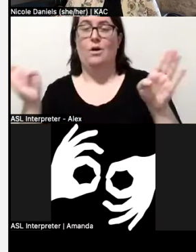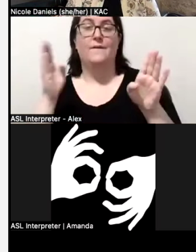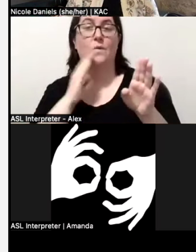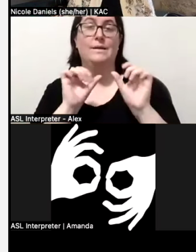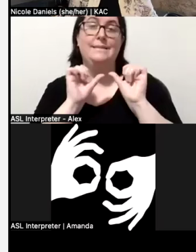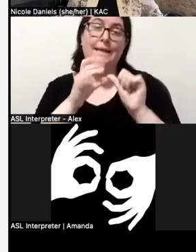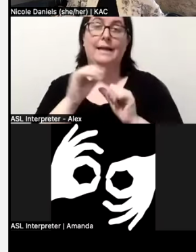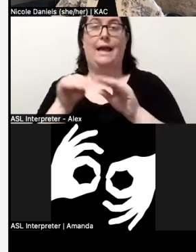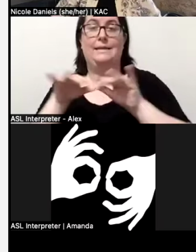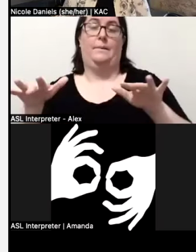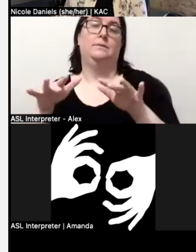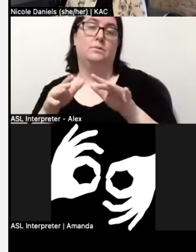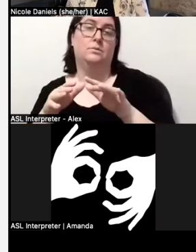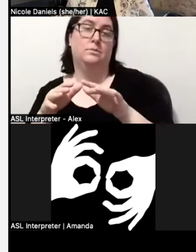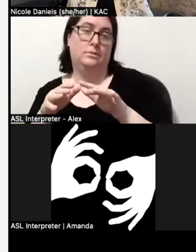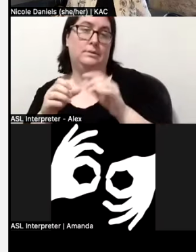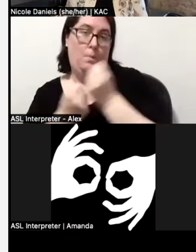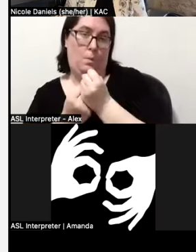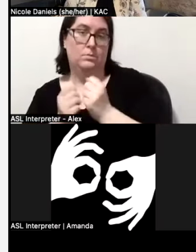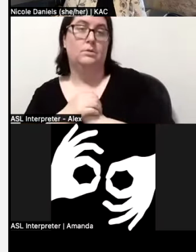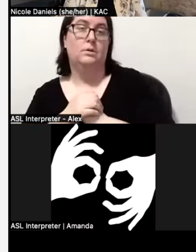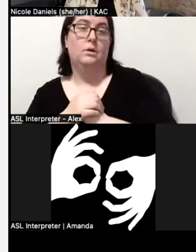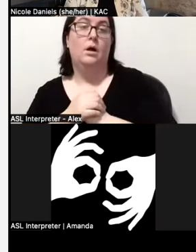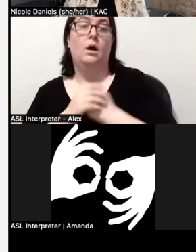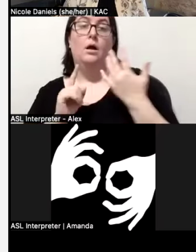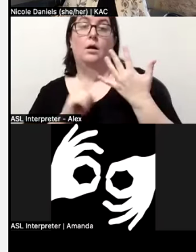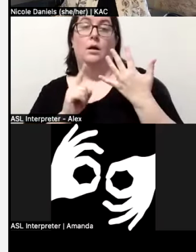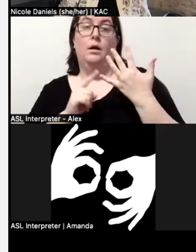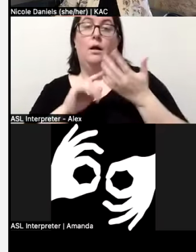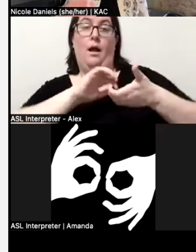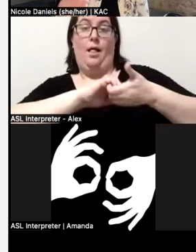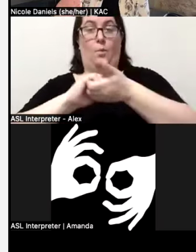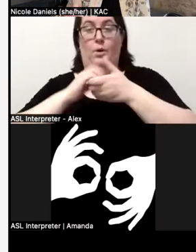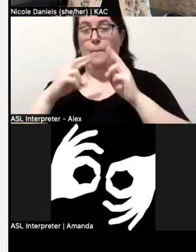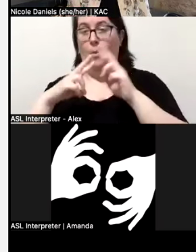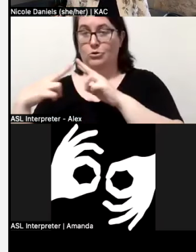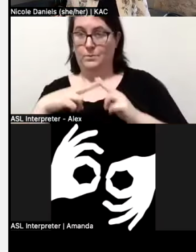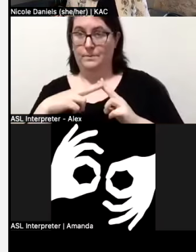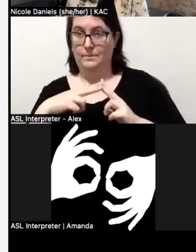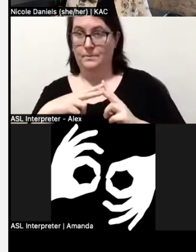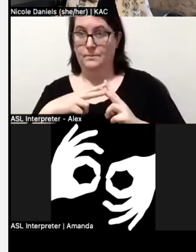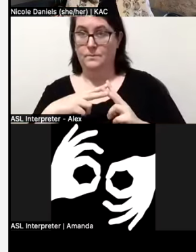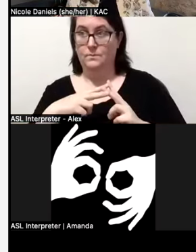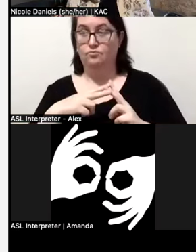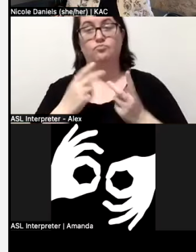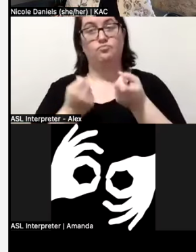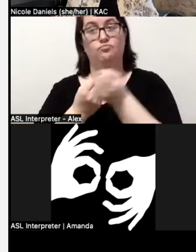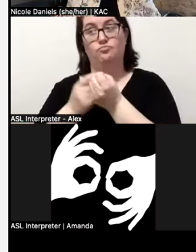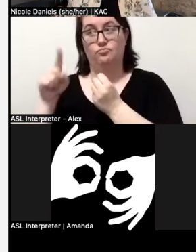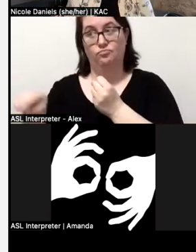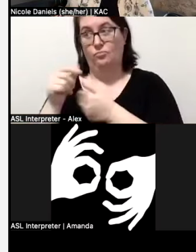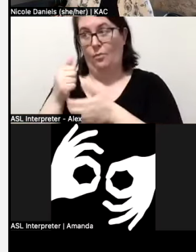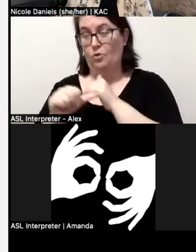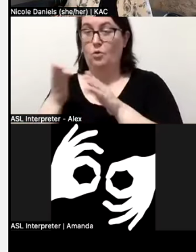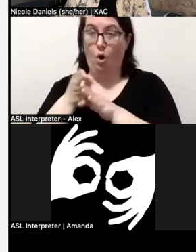support. And finally, we want to encourage collaboration and partnerships. So we're looking to support partnerships within the arts sector and